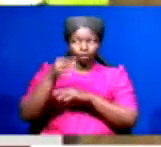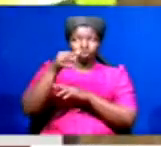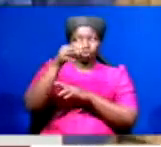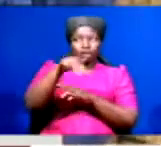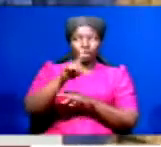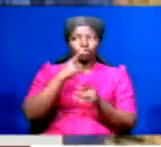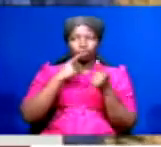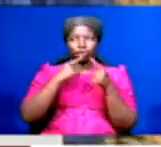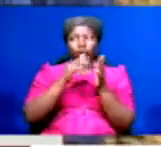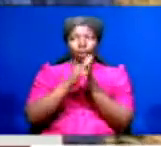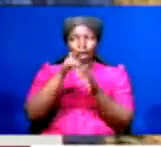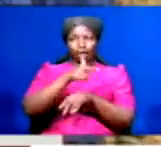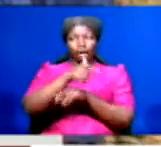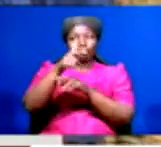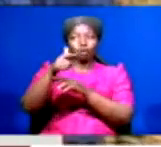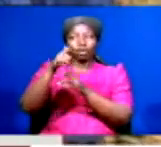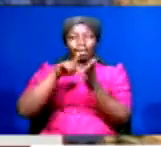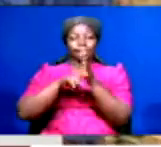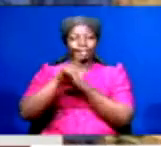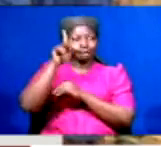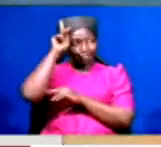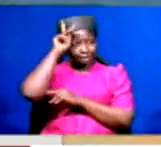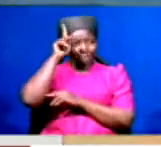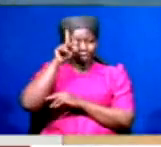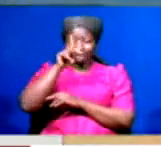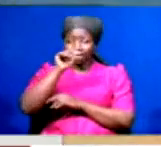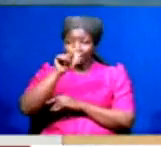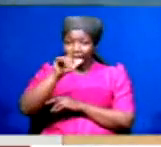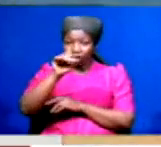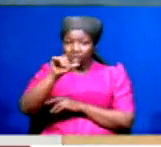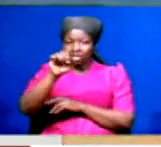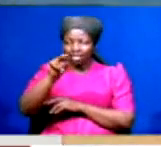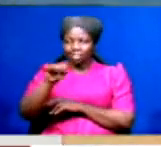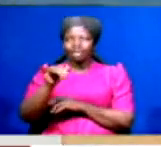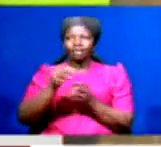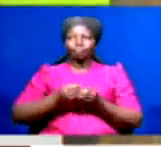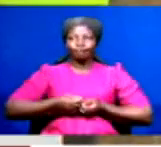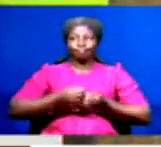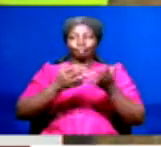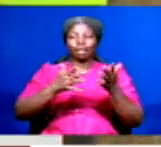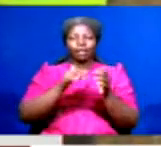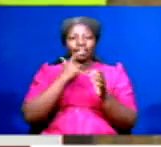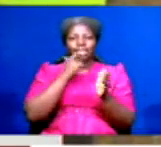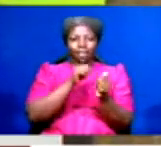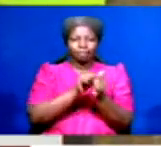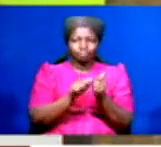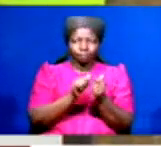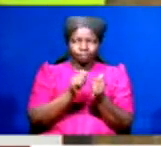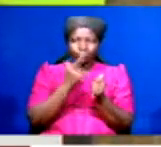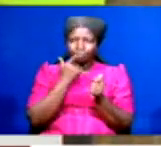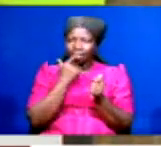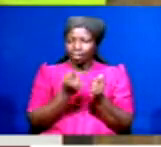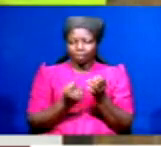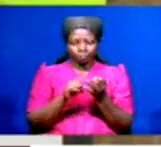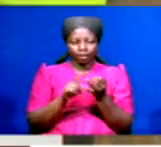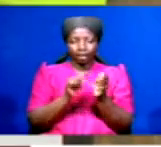at Morini Primary School in Kalaleni sub-county while distributing maize, beans, cooking oil, salt, plates